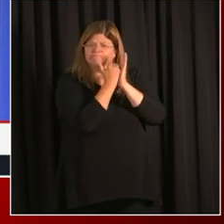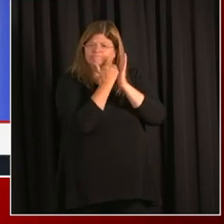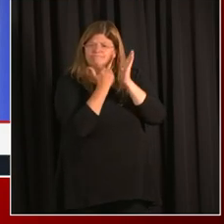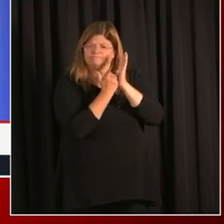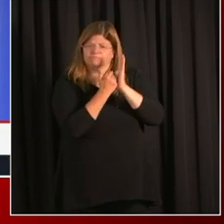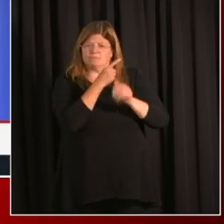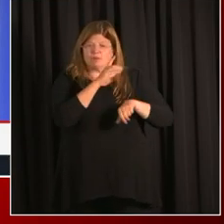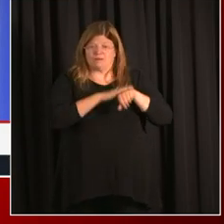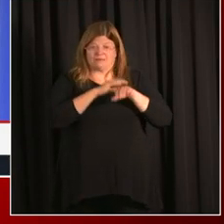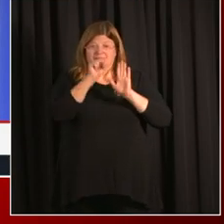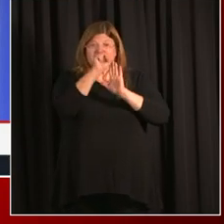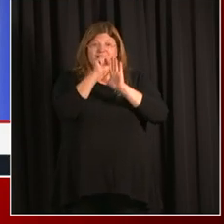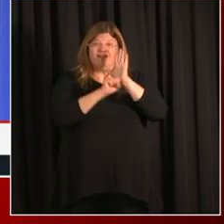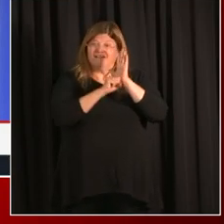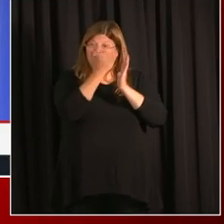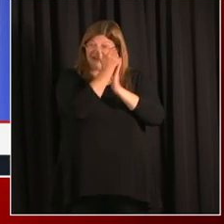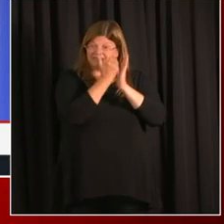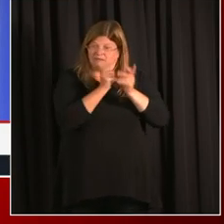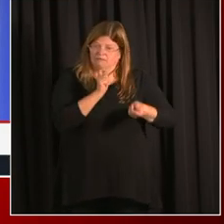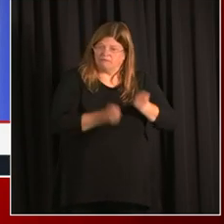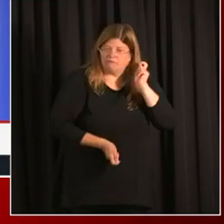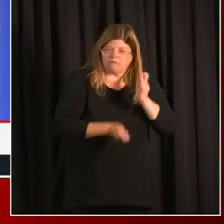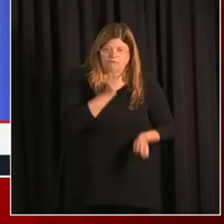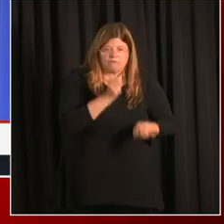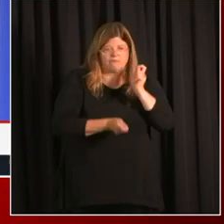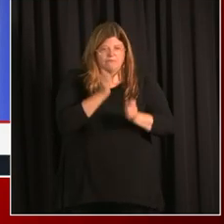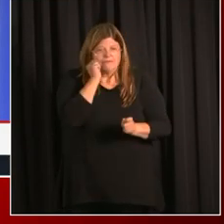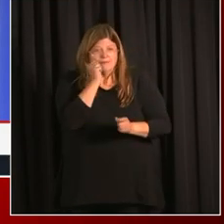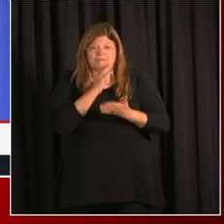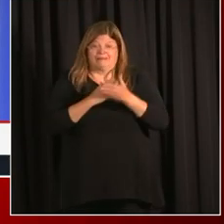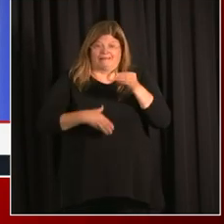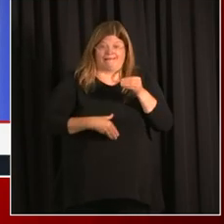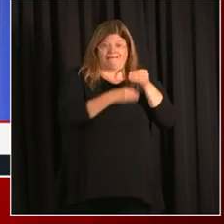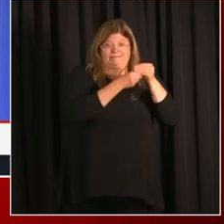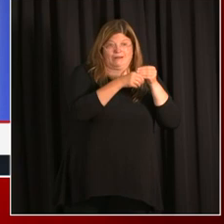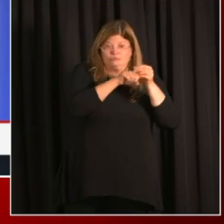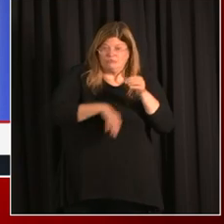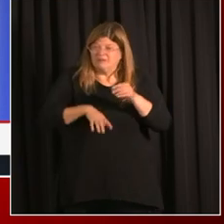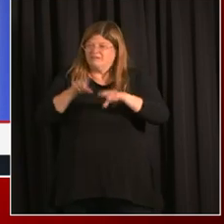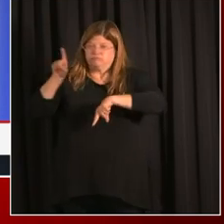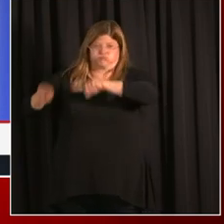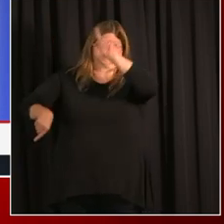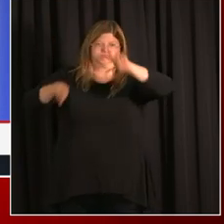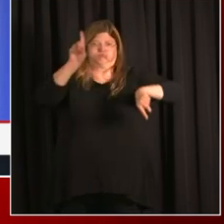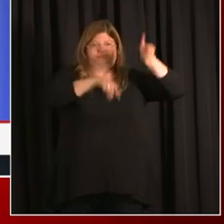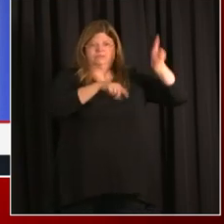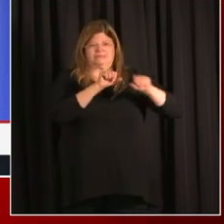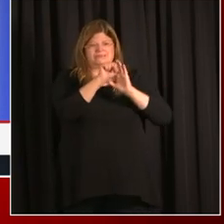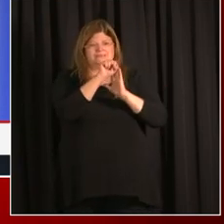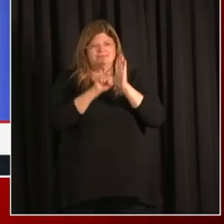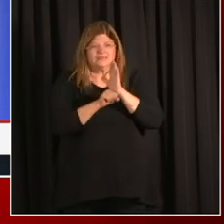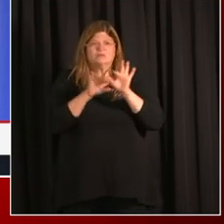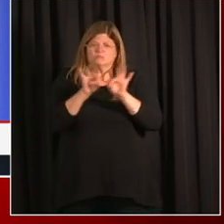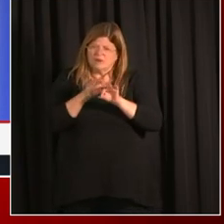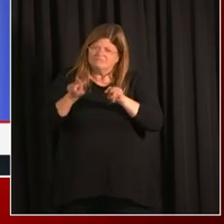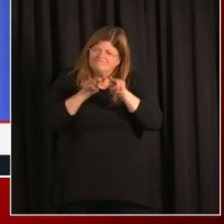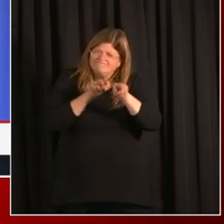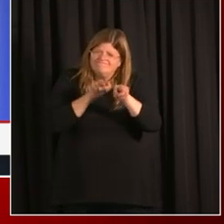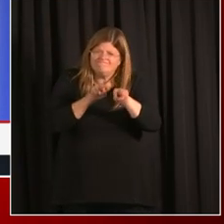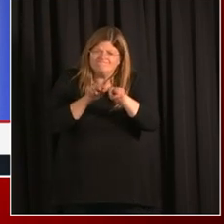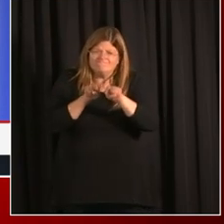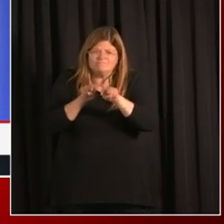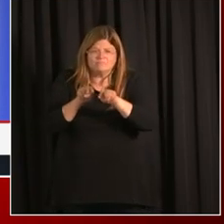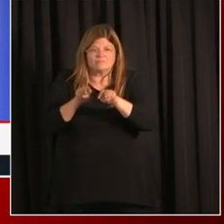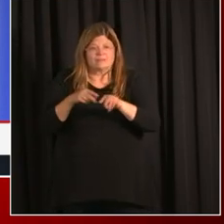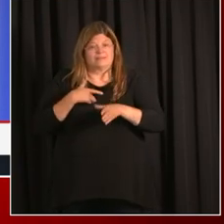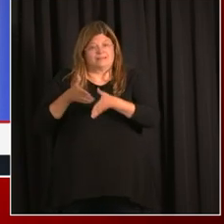high-risk areas, that could happen while you are on your travel, and you would be expected to self-quarantine when you return. But